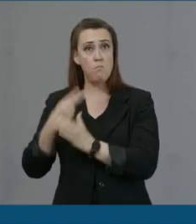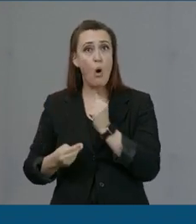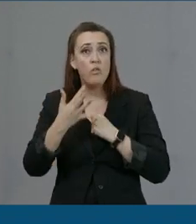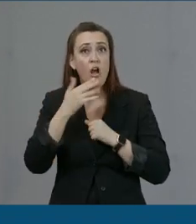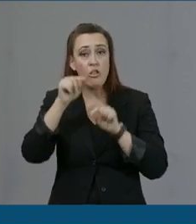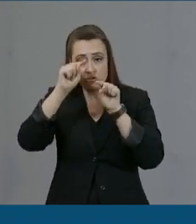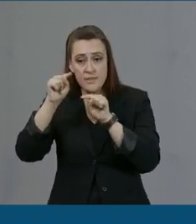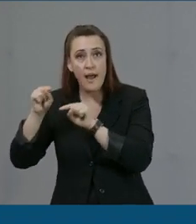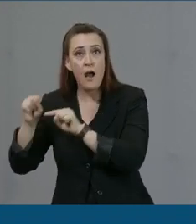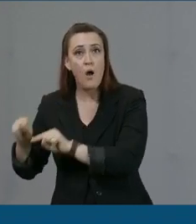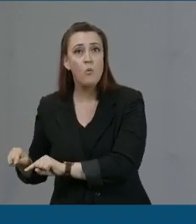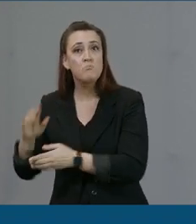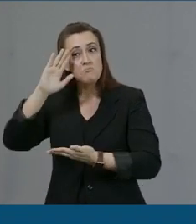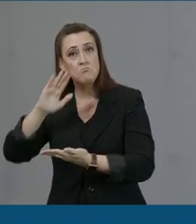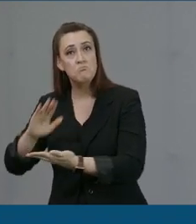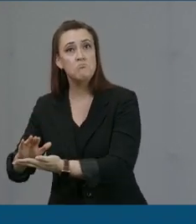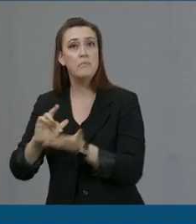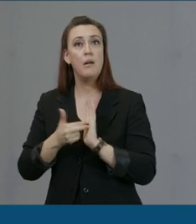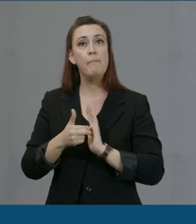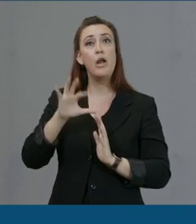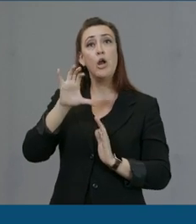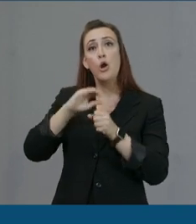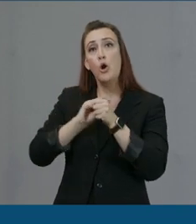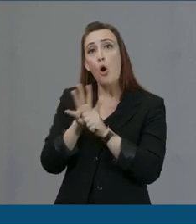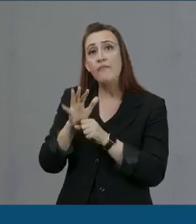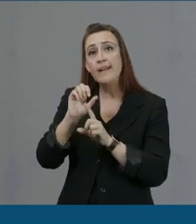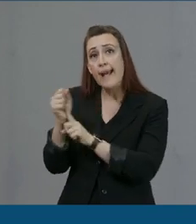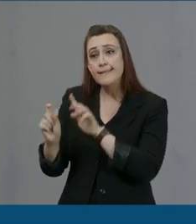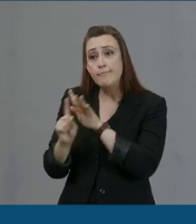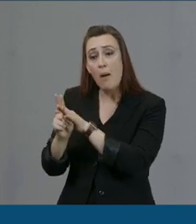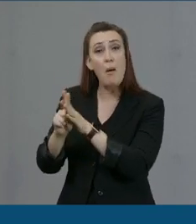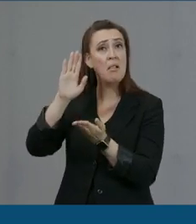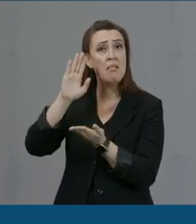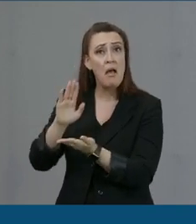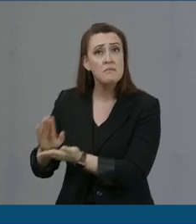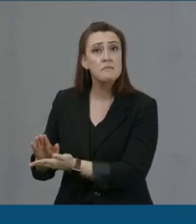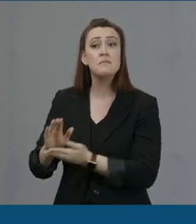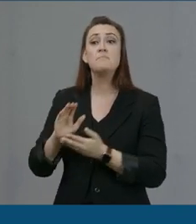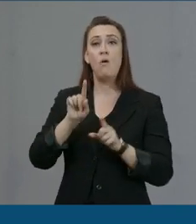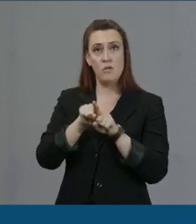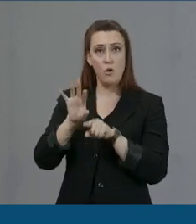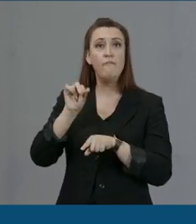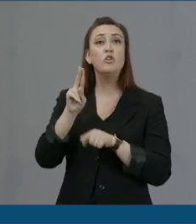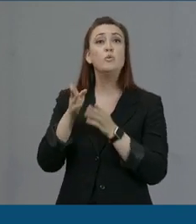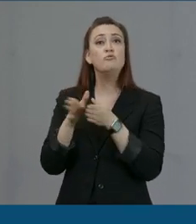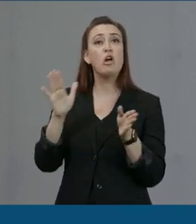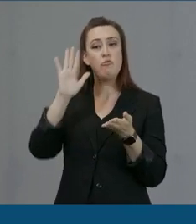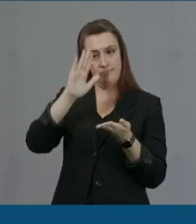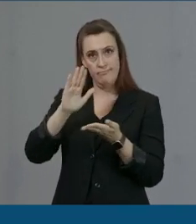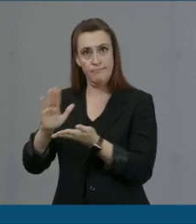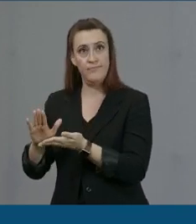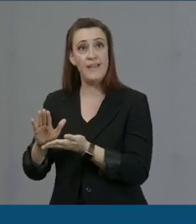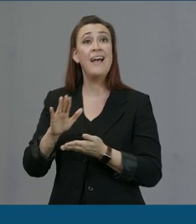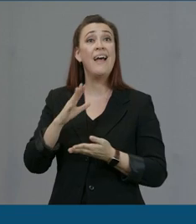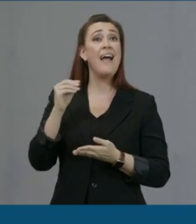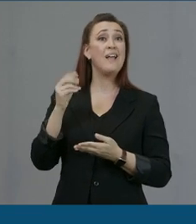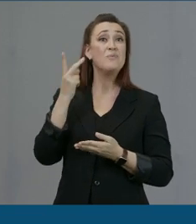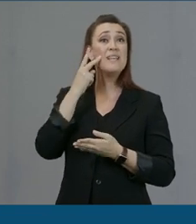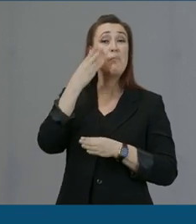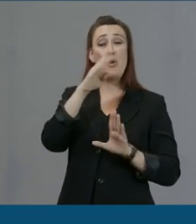illnesses and influenza-like illnesses, and influenza-like illnesses all the way to